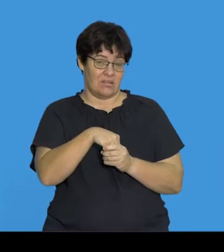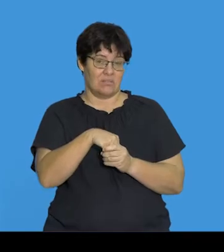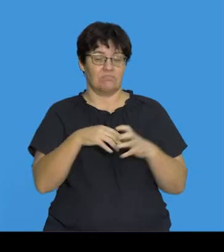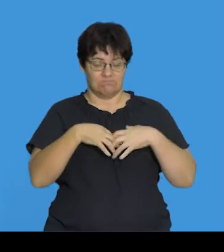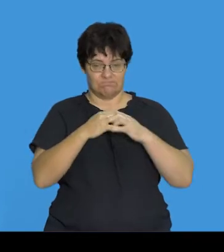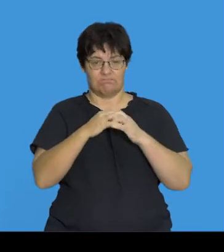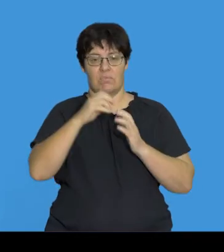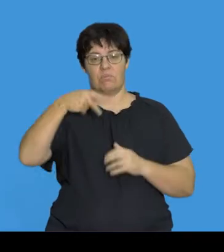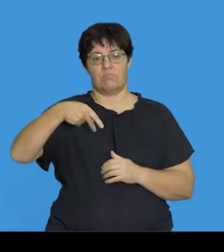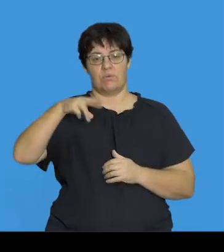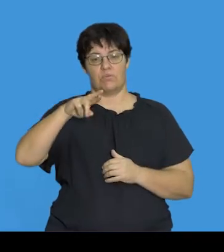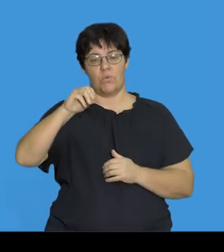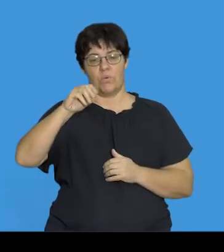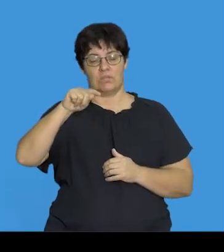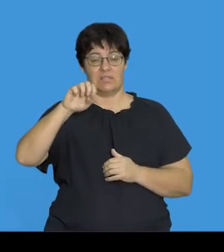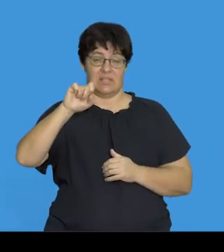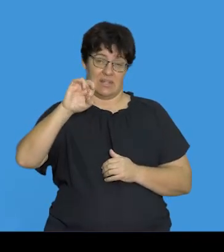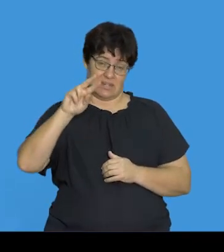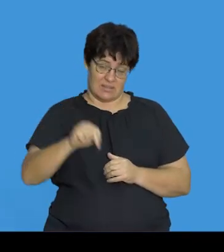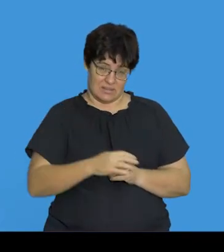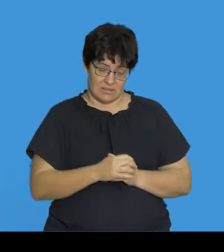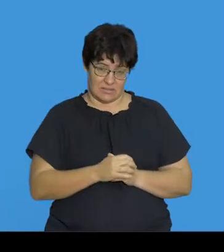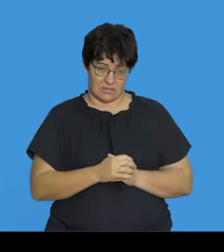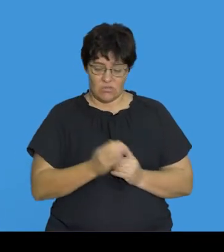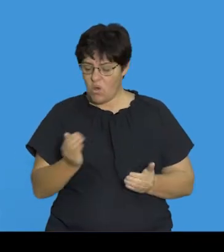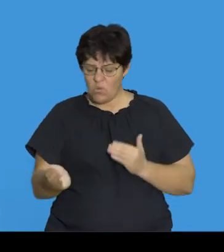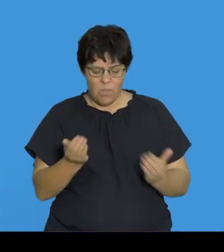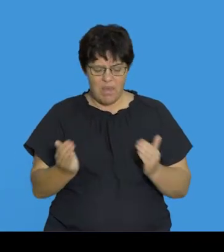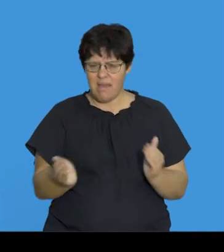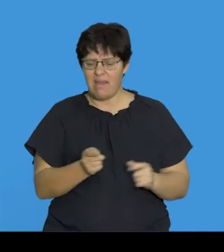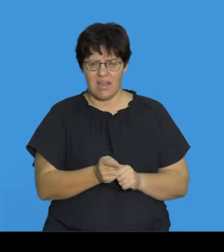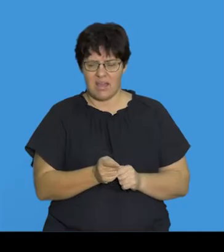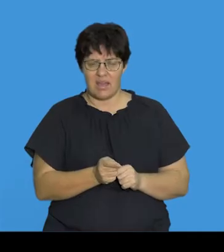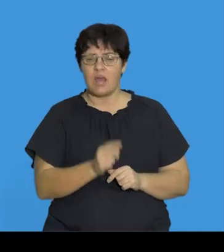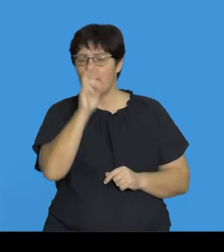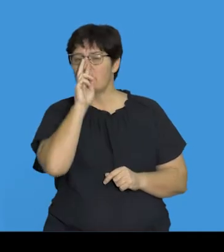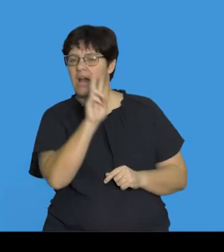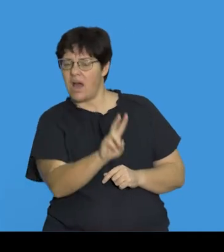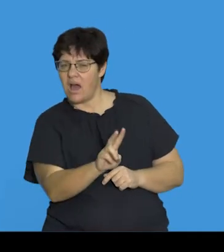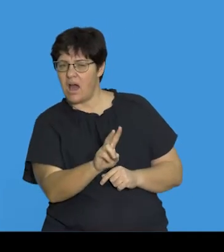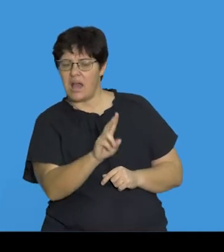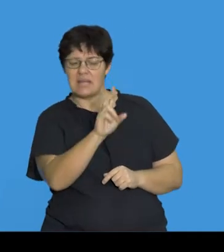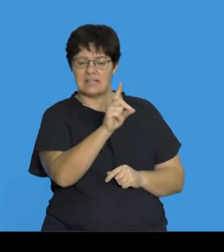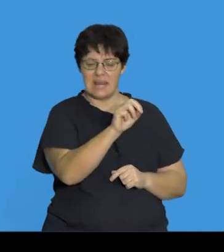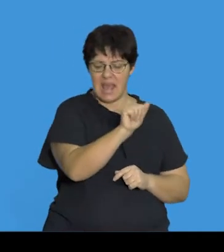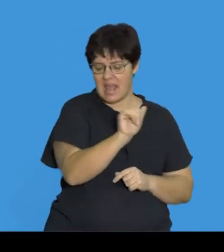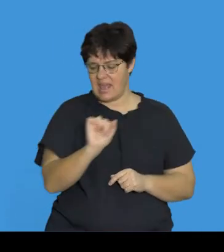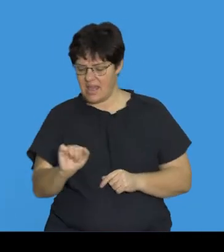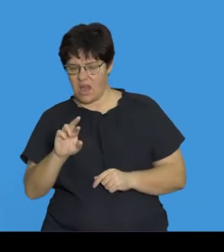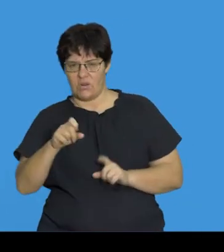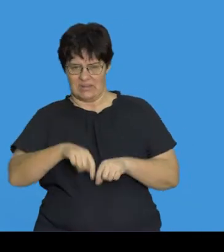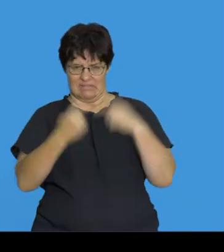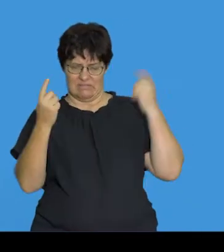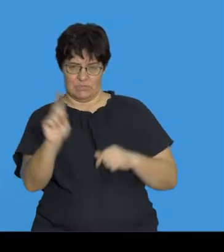together the proteins. So as a point of comparison, it is important that we recognize the difference between DNA